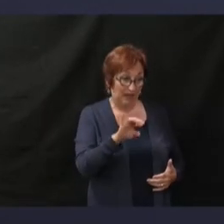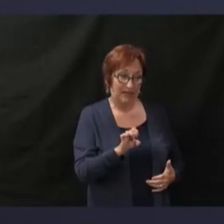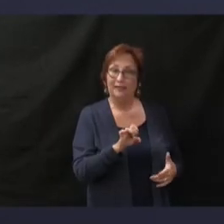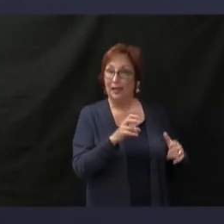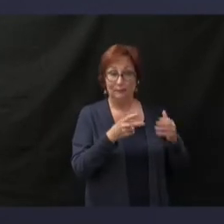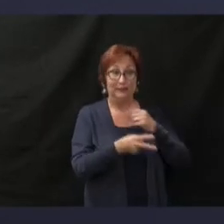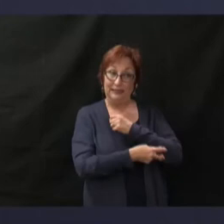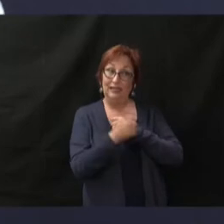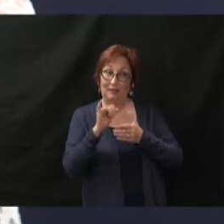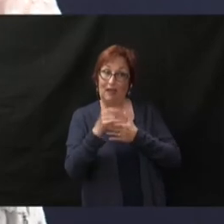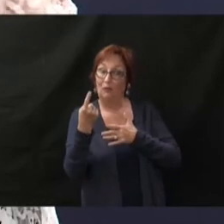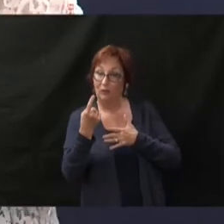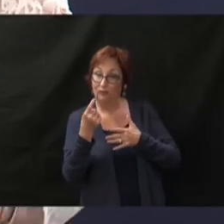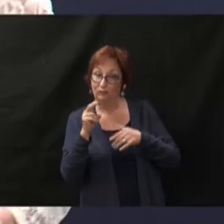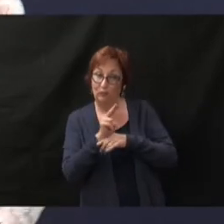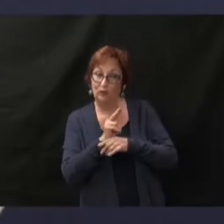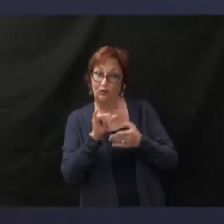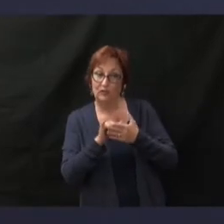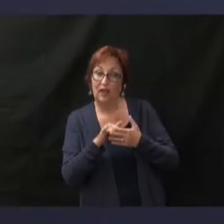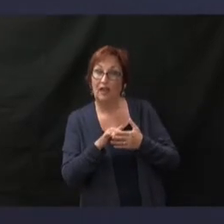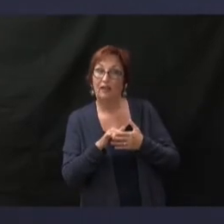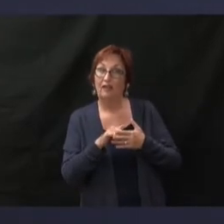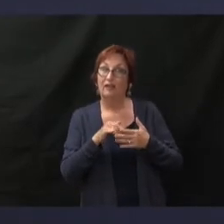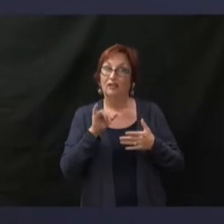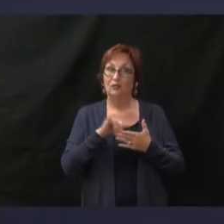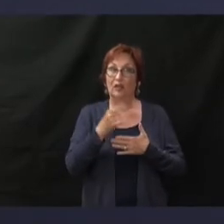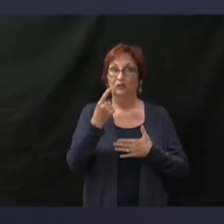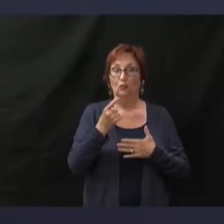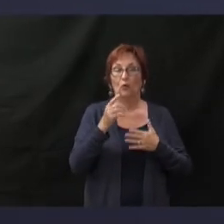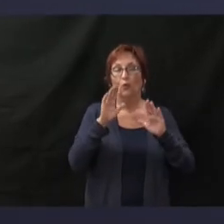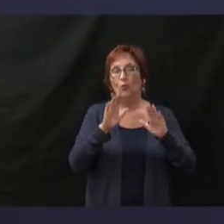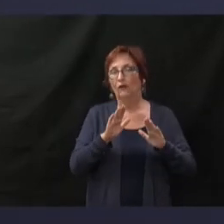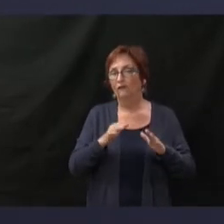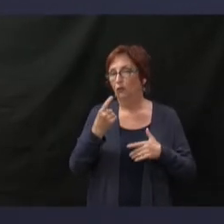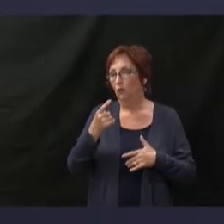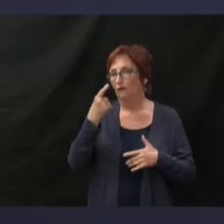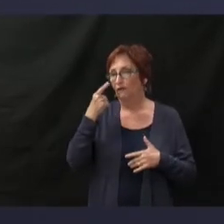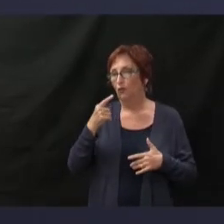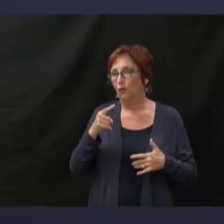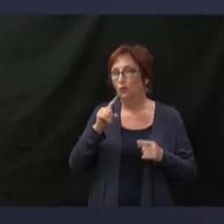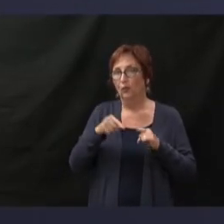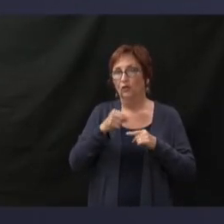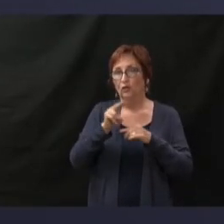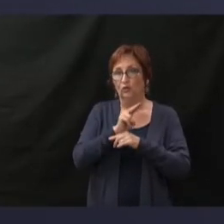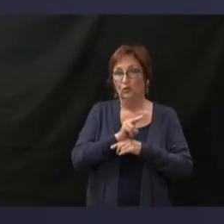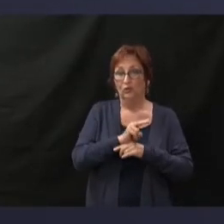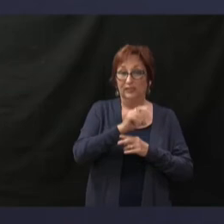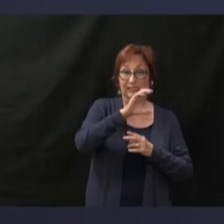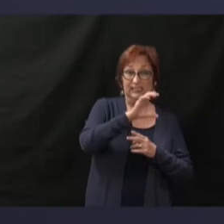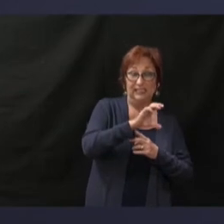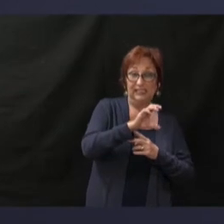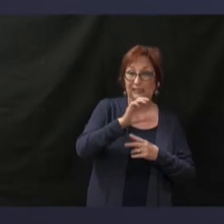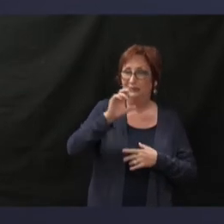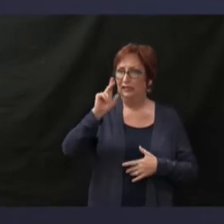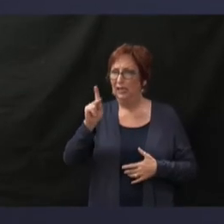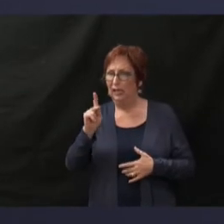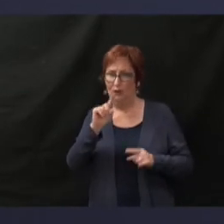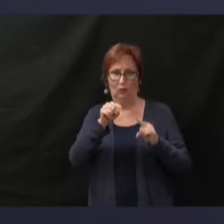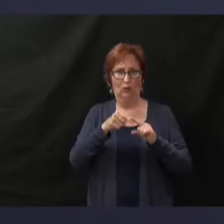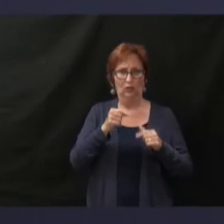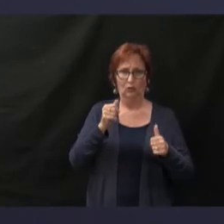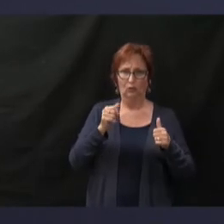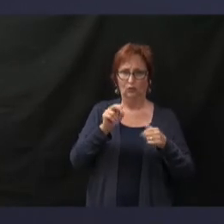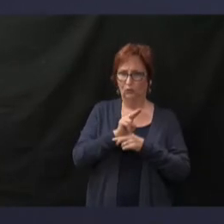you. So that is a wonderful one for when you use a C and when you use a K to spell